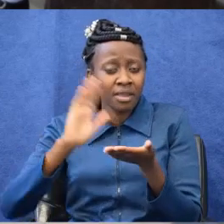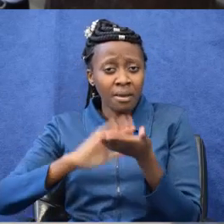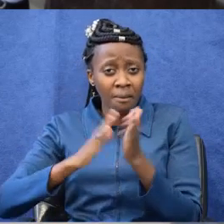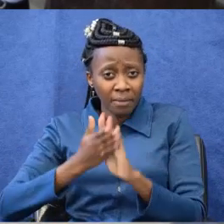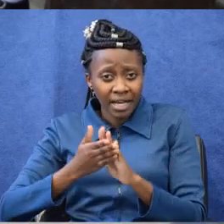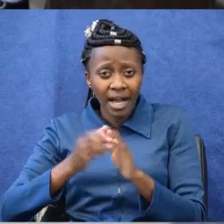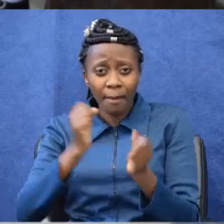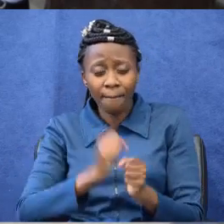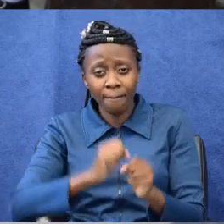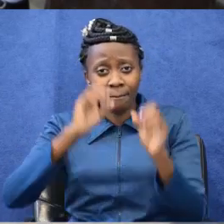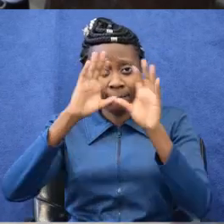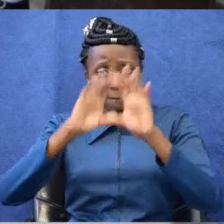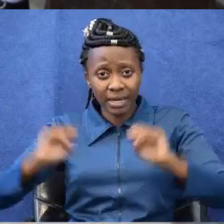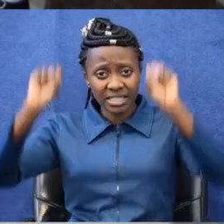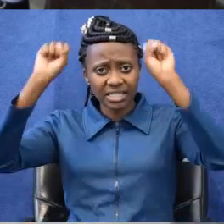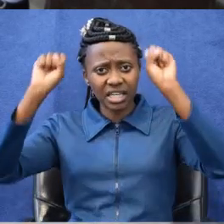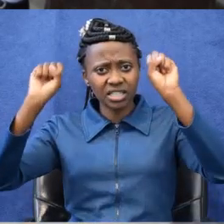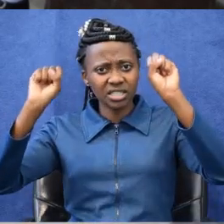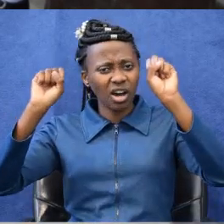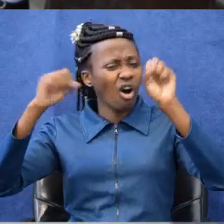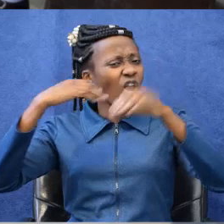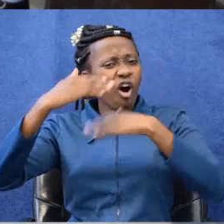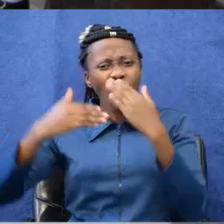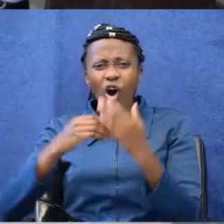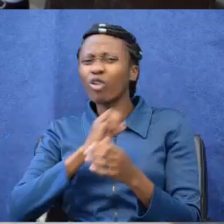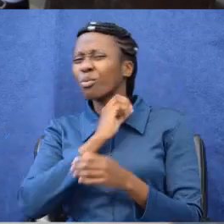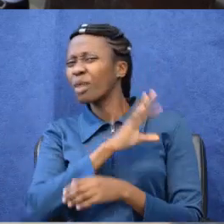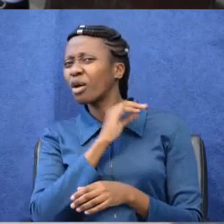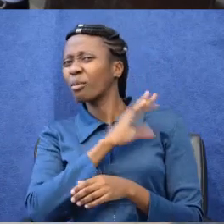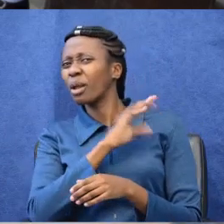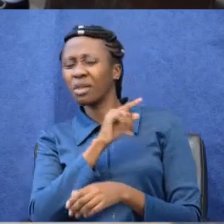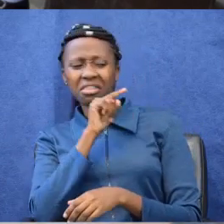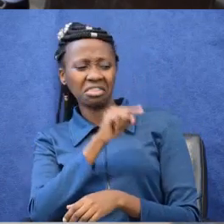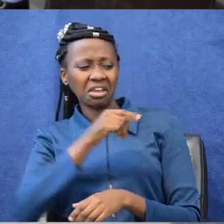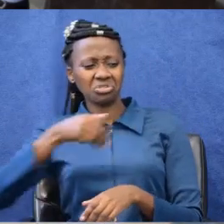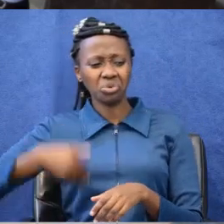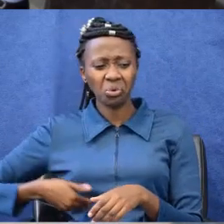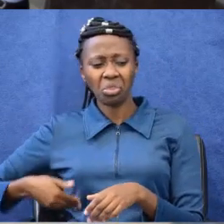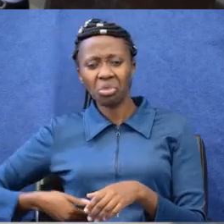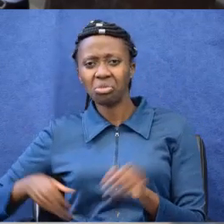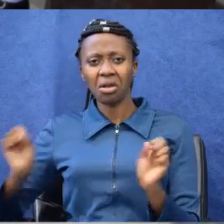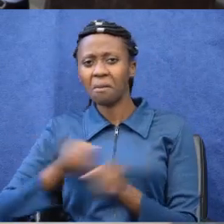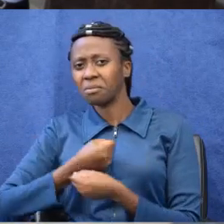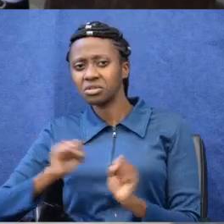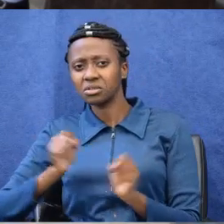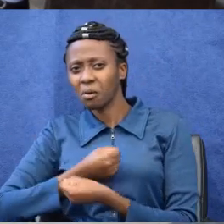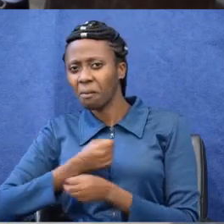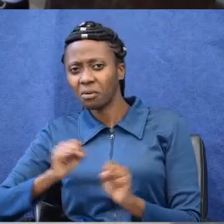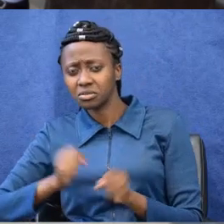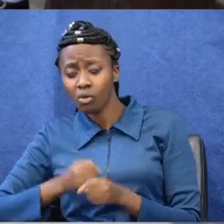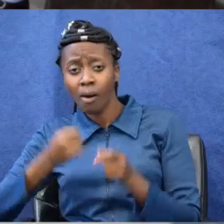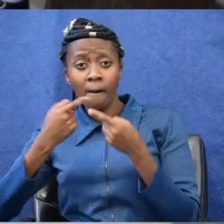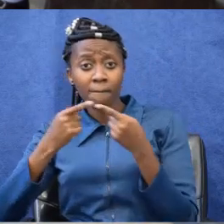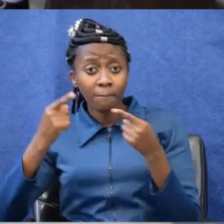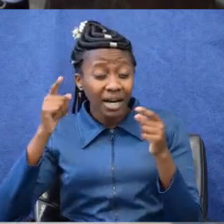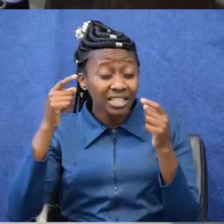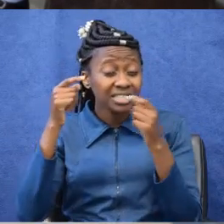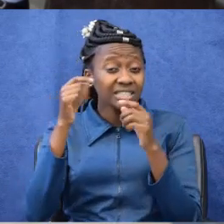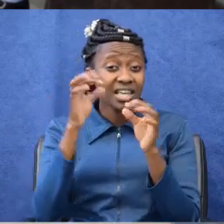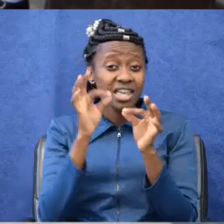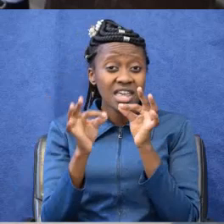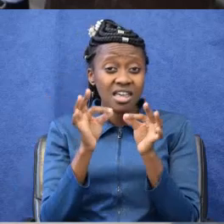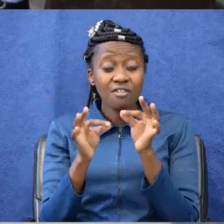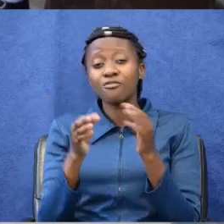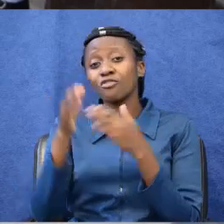president, we will all complain and start saying, oh, he's too young, he knows nothing. But if you are chosen by